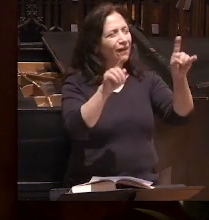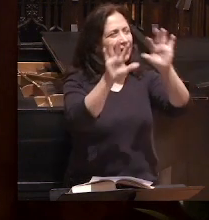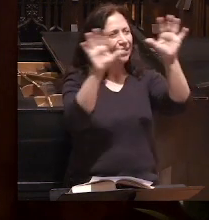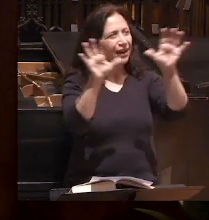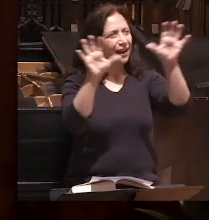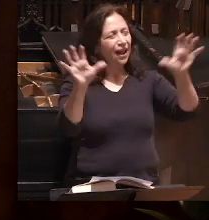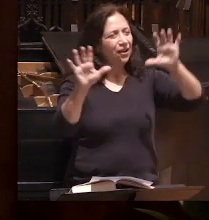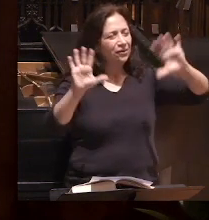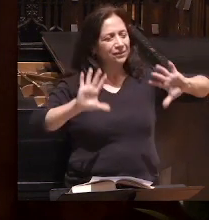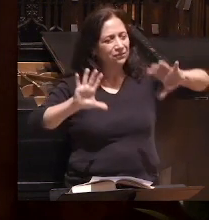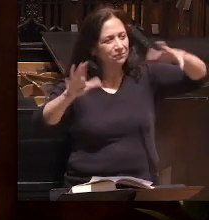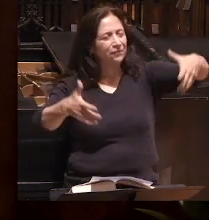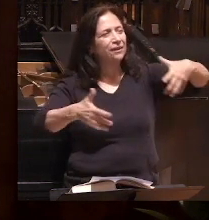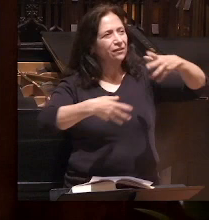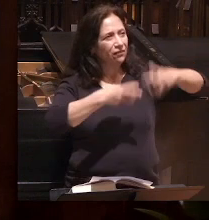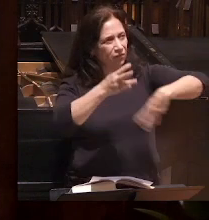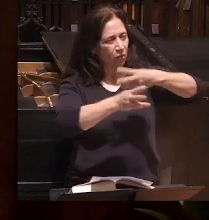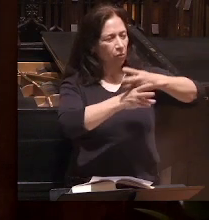out of the fabric of your hope.